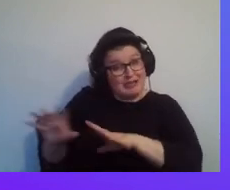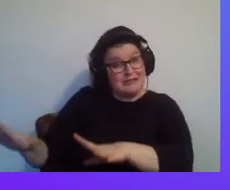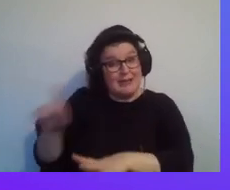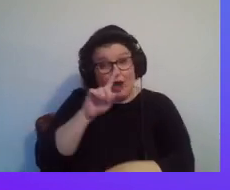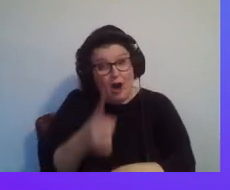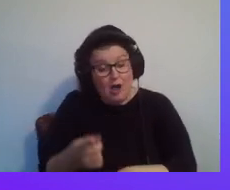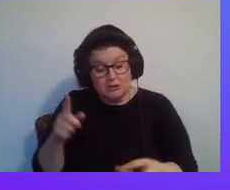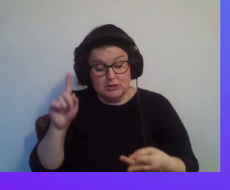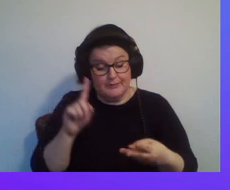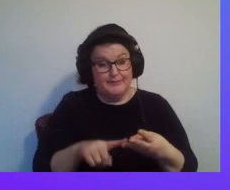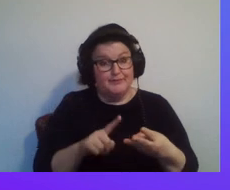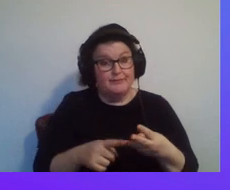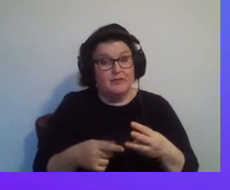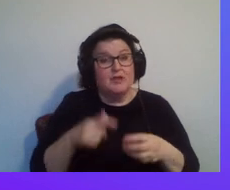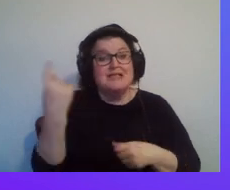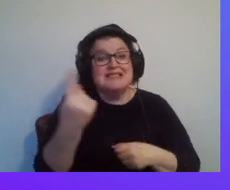medical qualifications